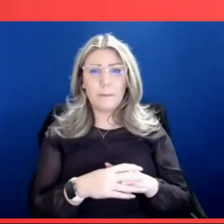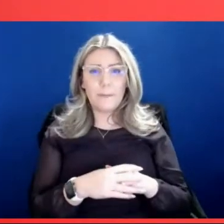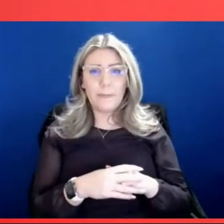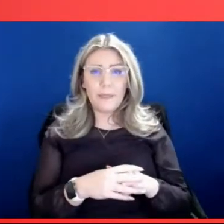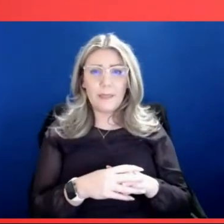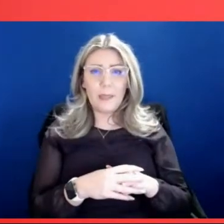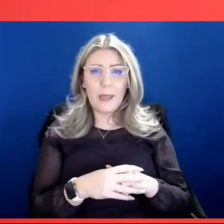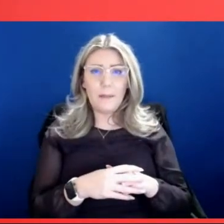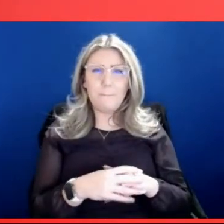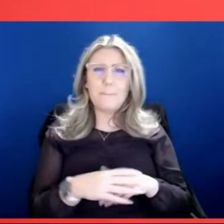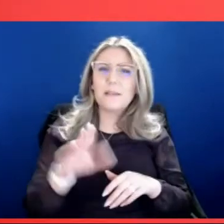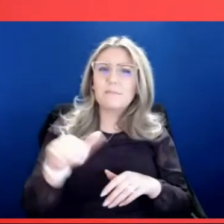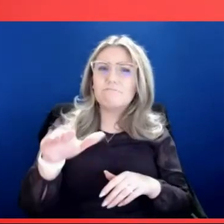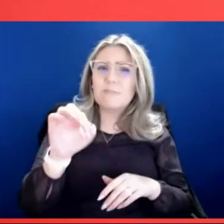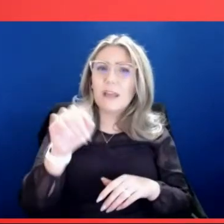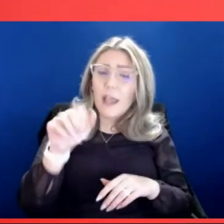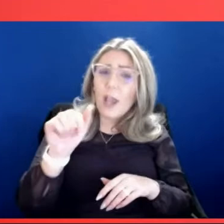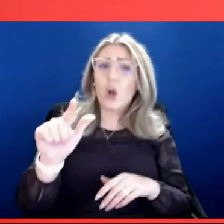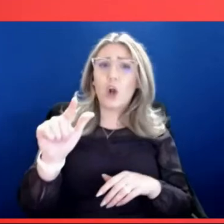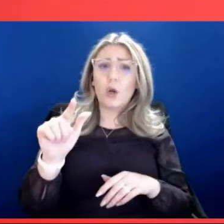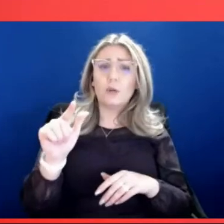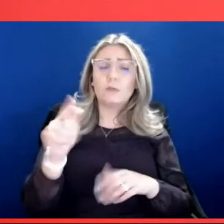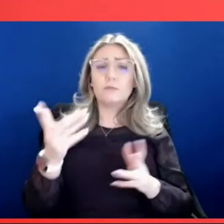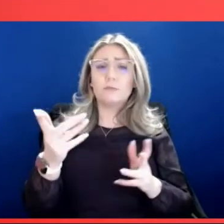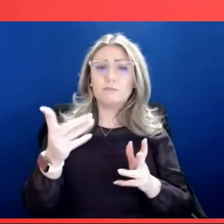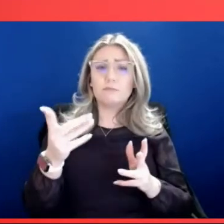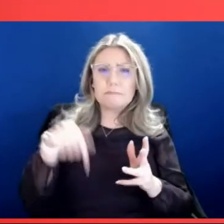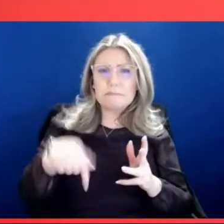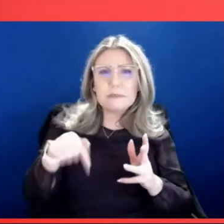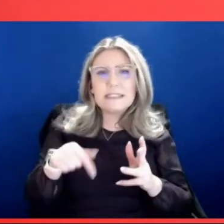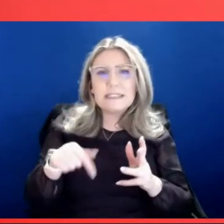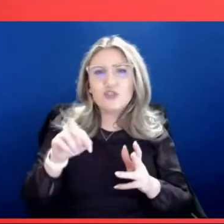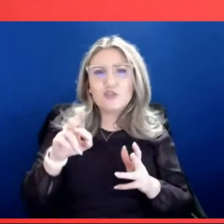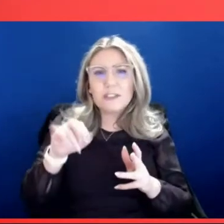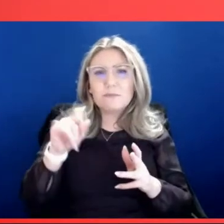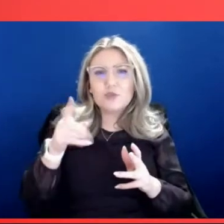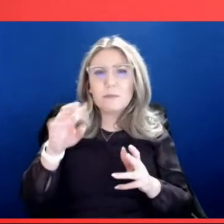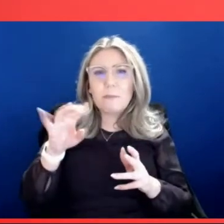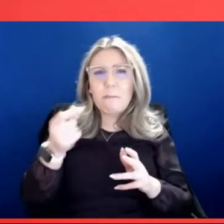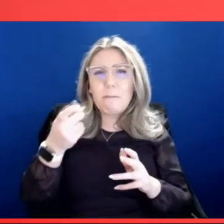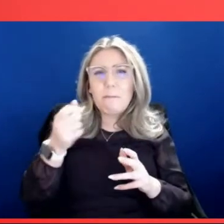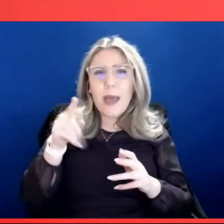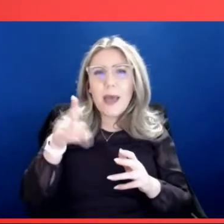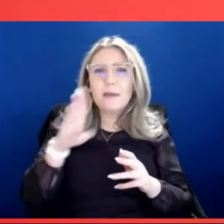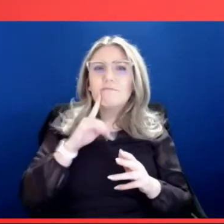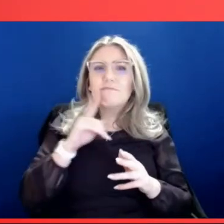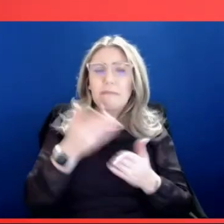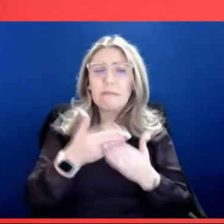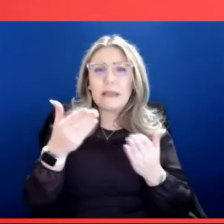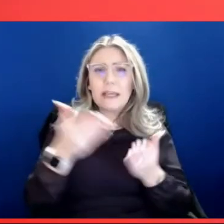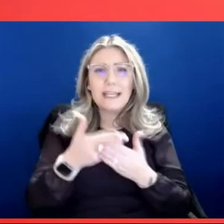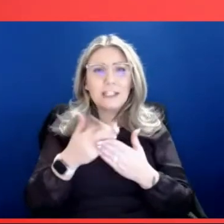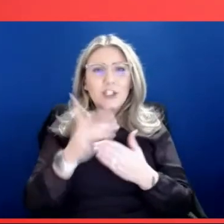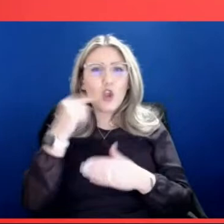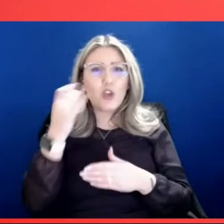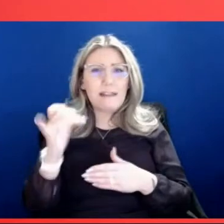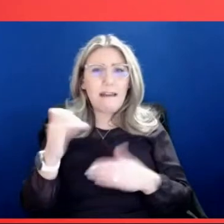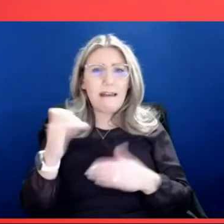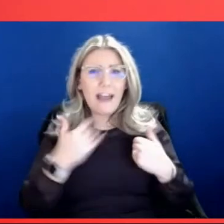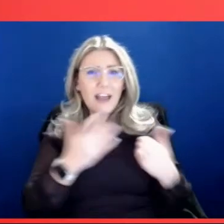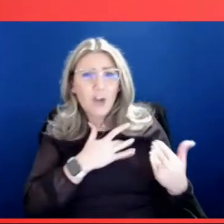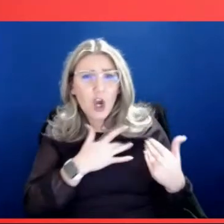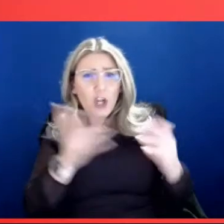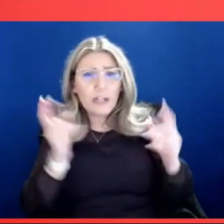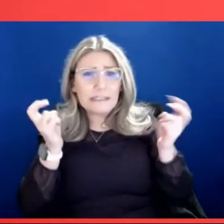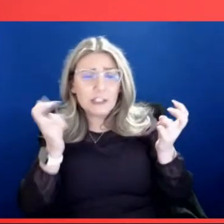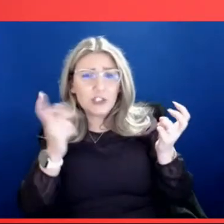said, "Carol, this trastuzumab stuff looks like you're going to have some cardiac issues with it. If you